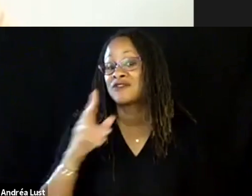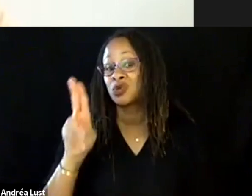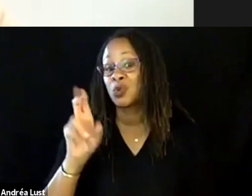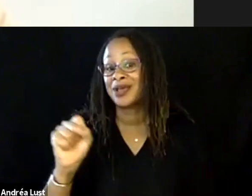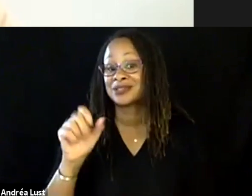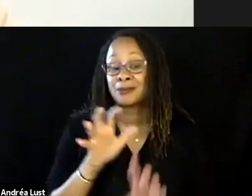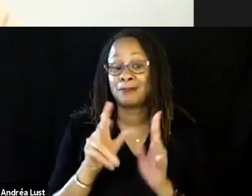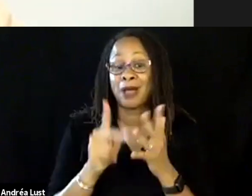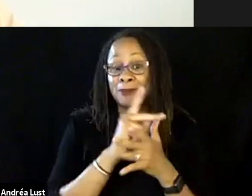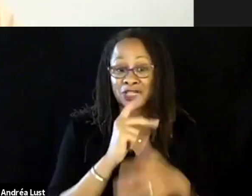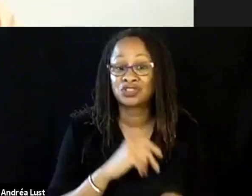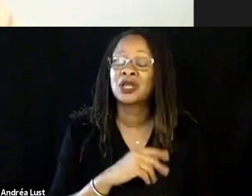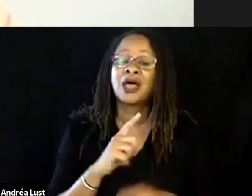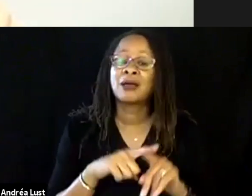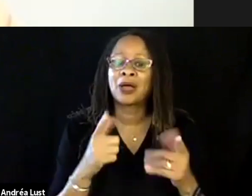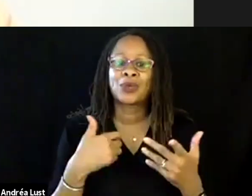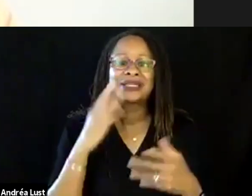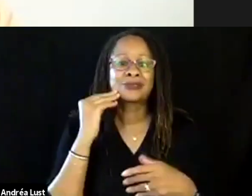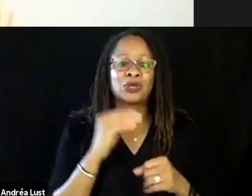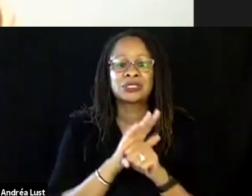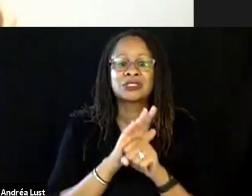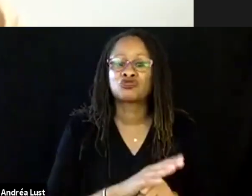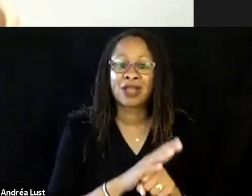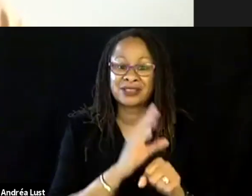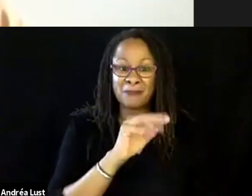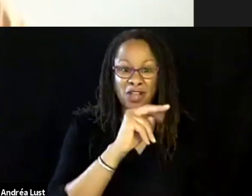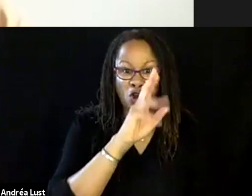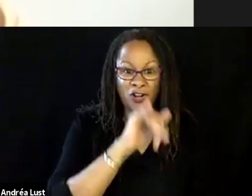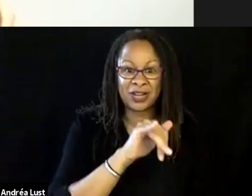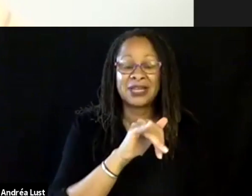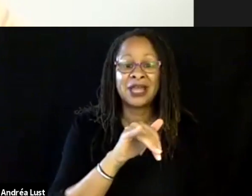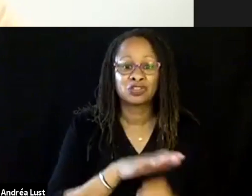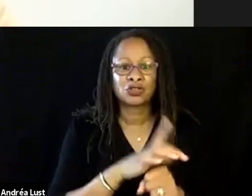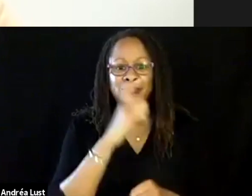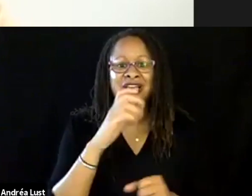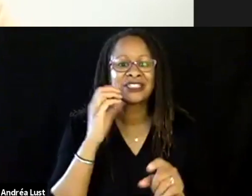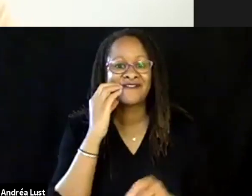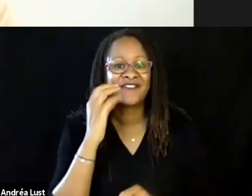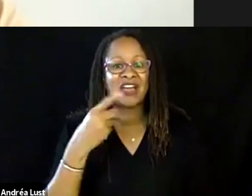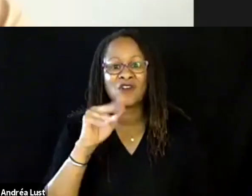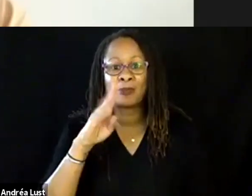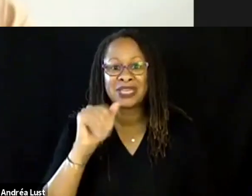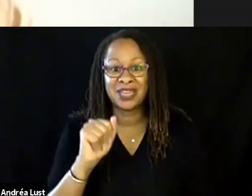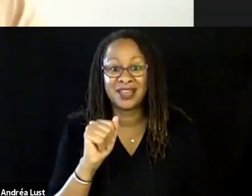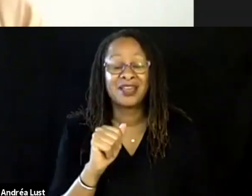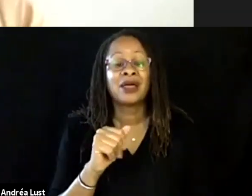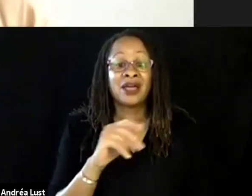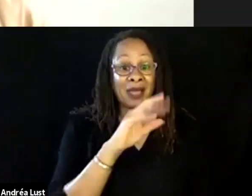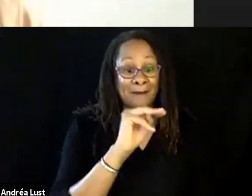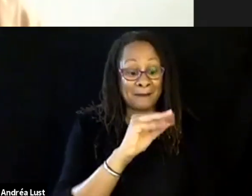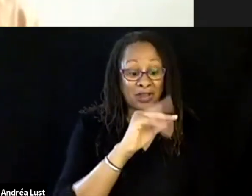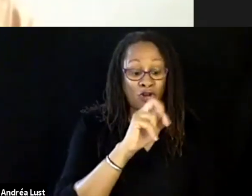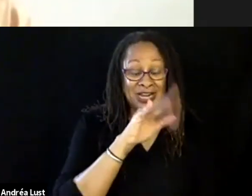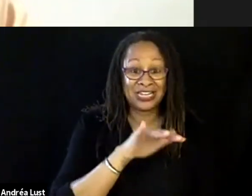experience minority stress because that phobia is so pervasive. And what minority stress is the ongoing